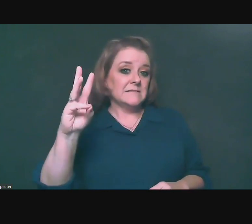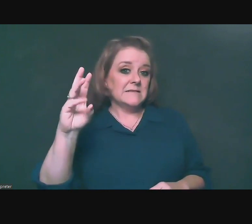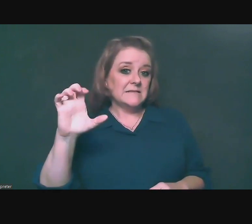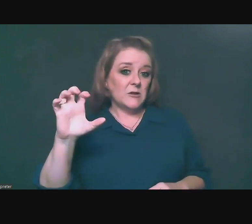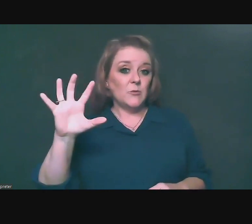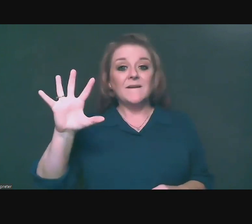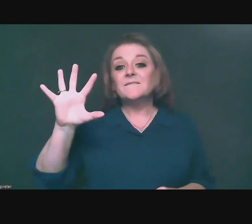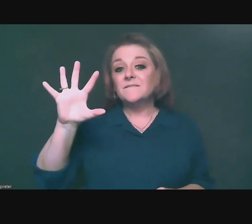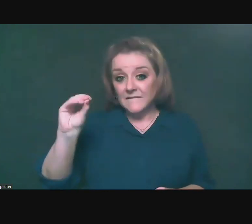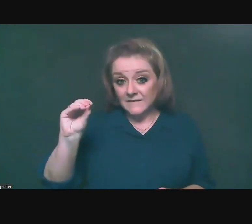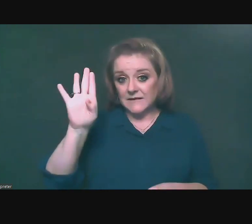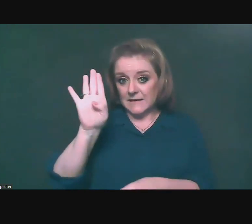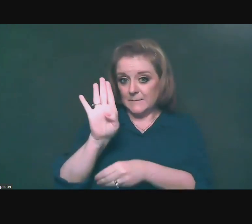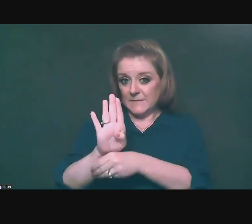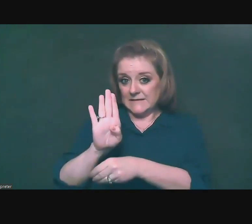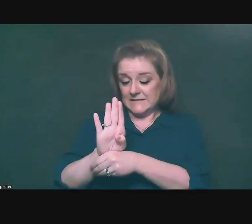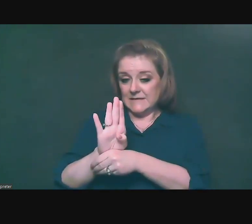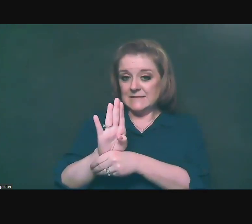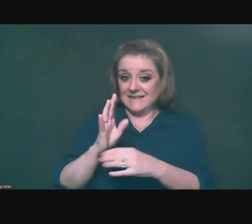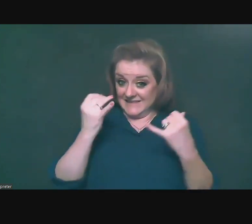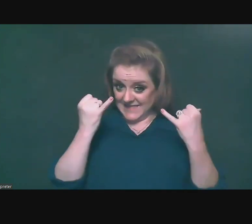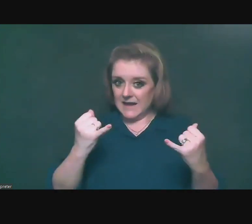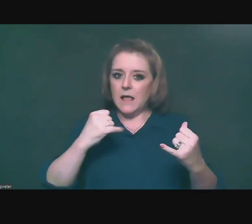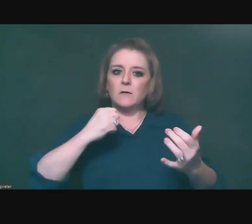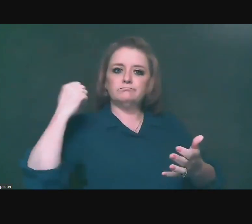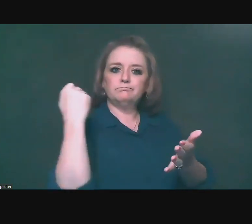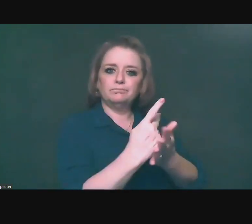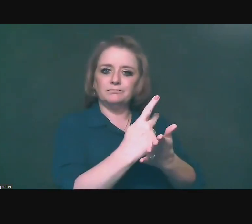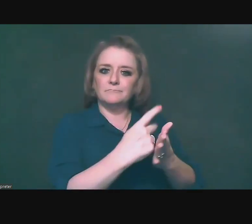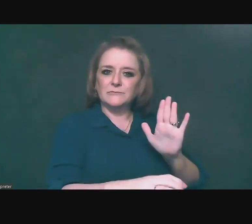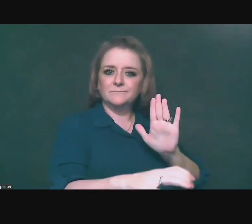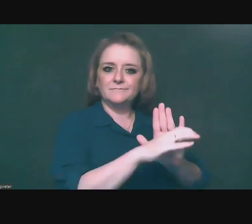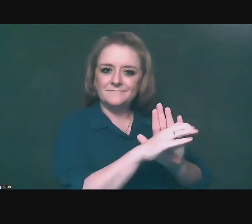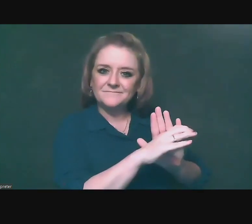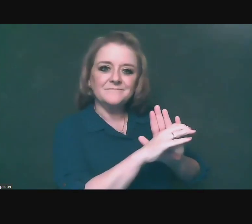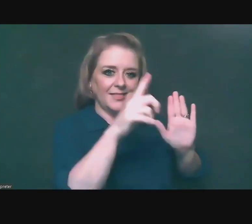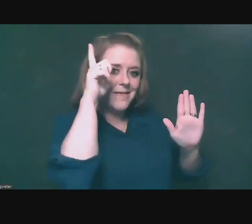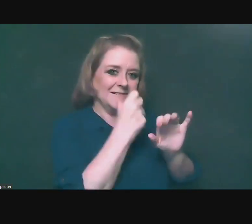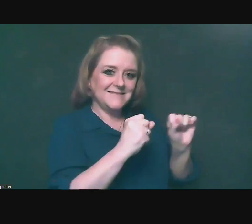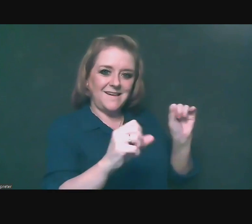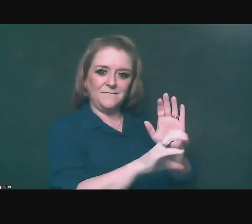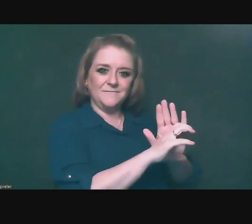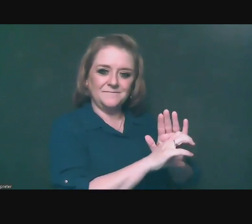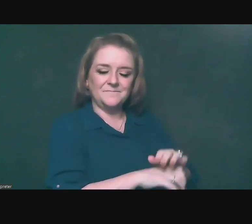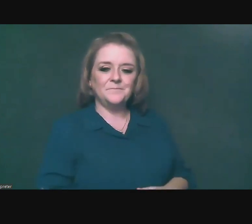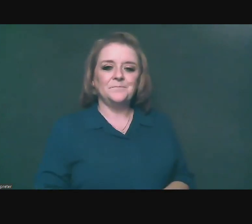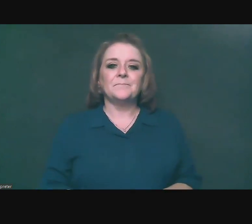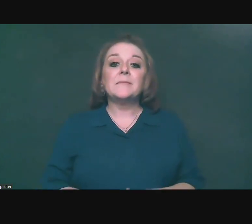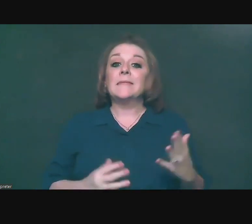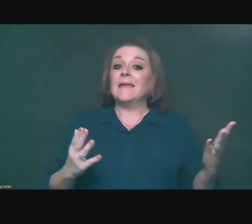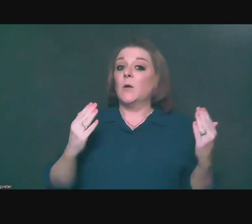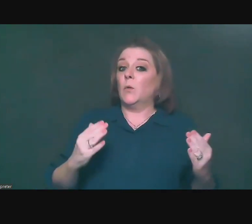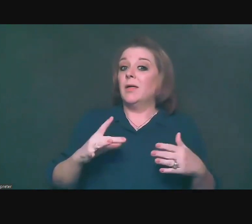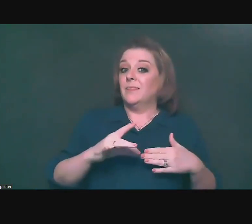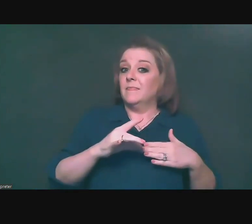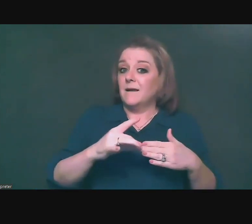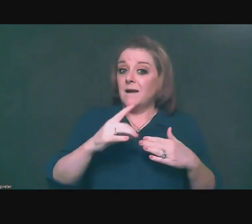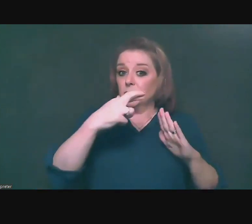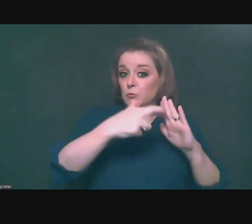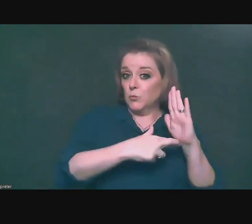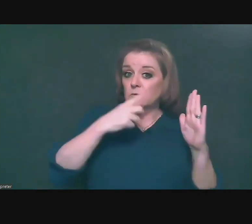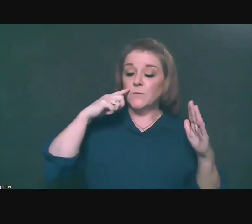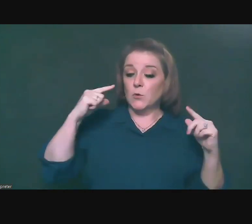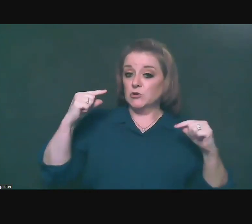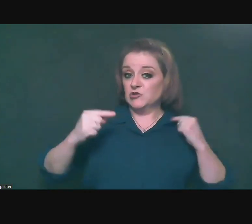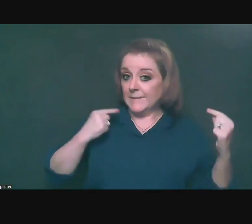650 businesses that are now Lubbock Safe certified. The guidance regarding gyms went up this morning. Dr. Cook